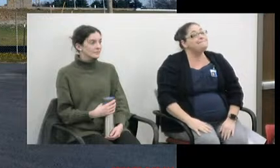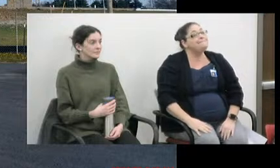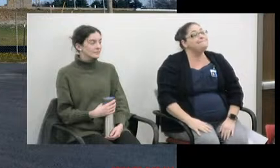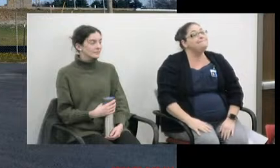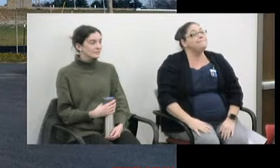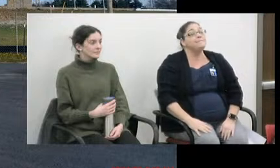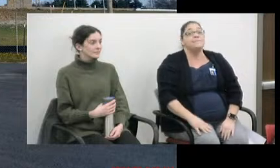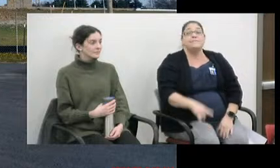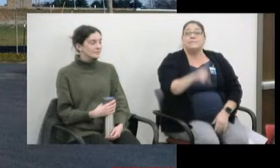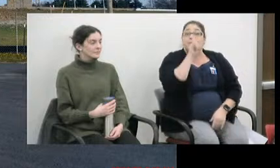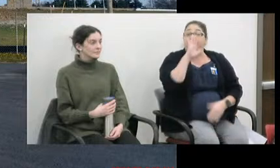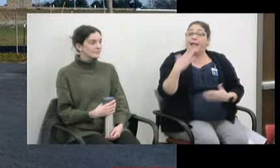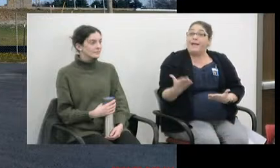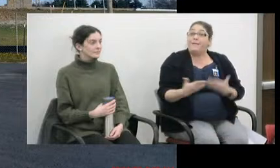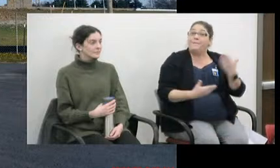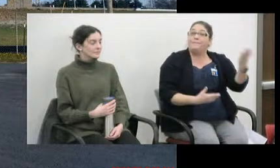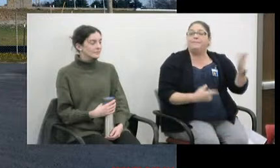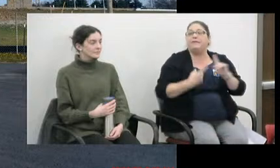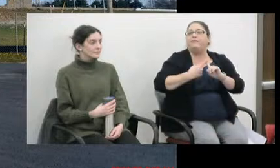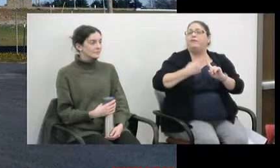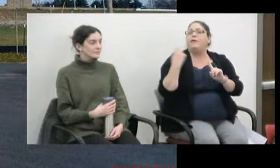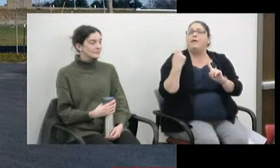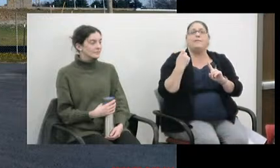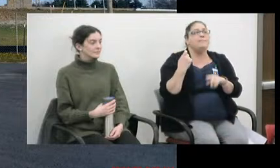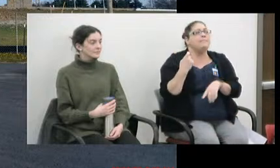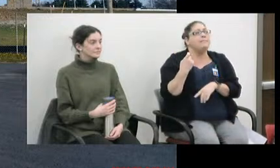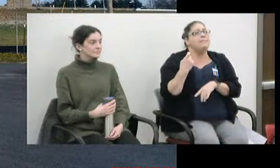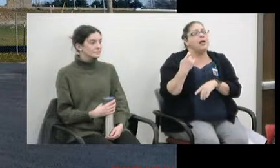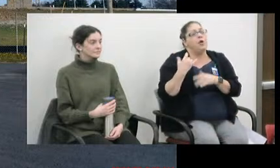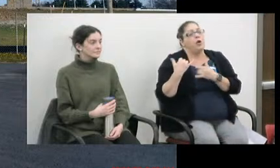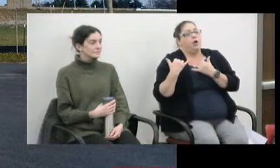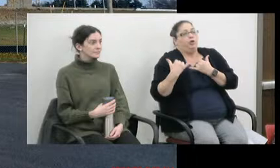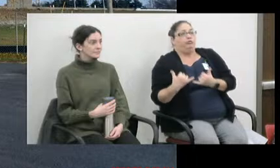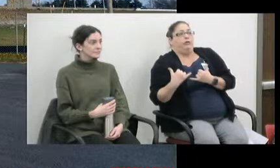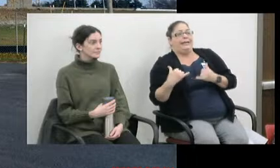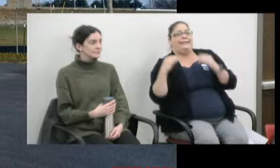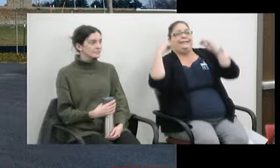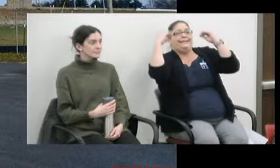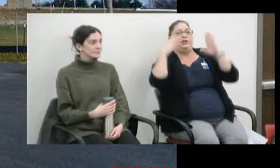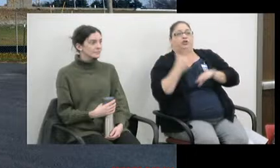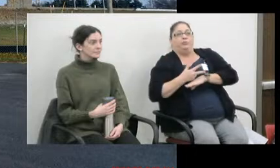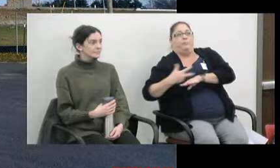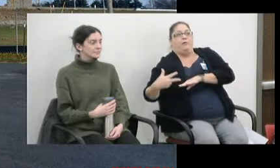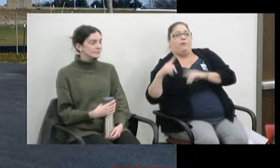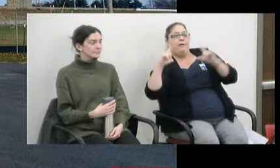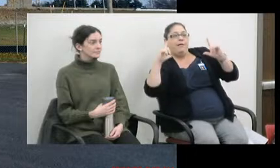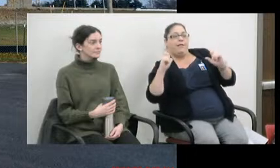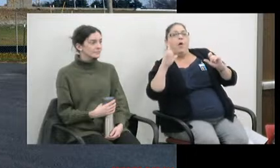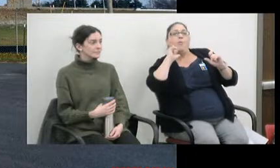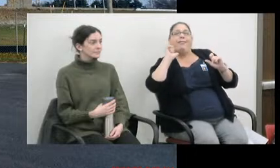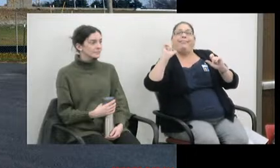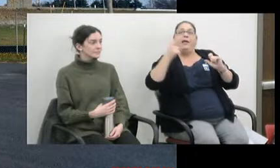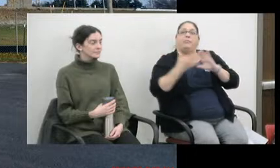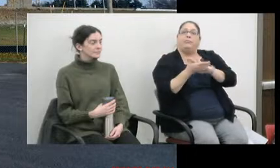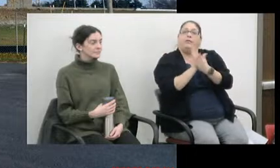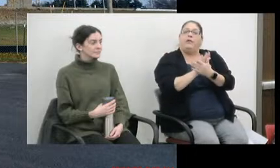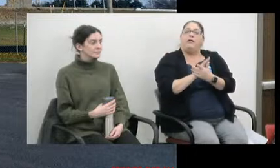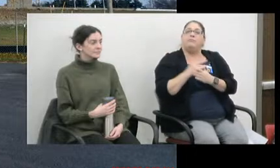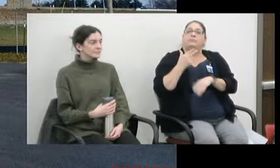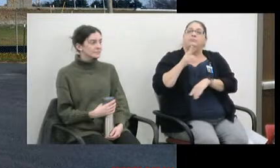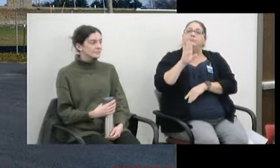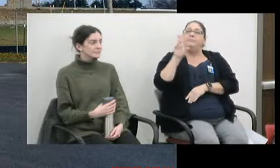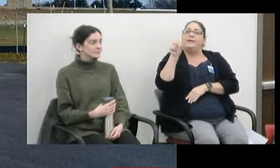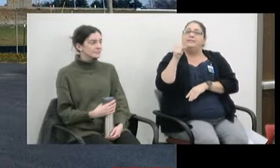What you're looking at here is basically from what is currently the teacher lot will eventually become the bus lot looking into